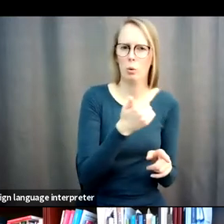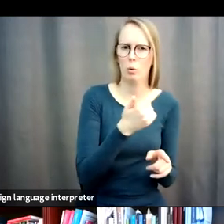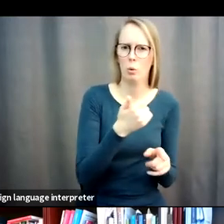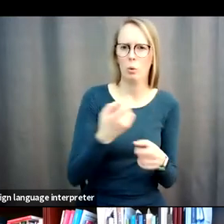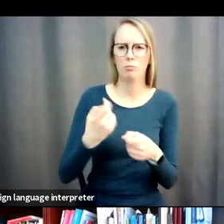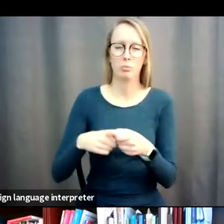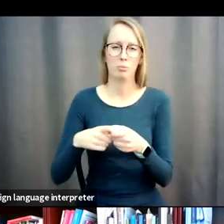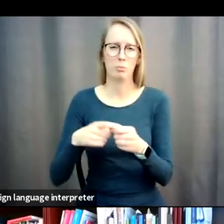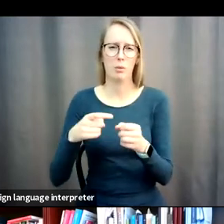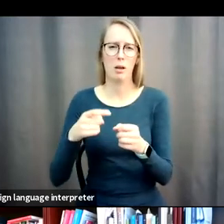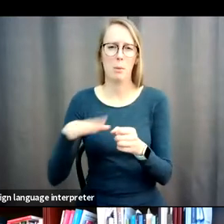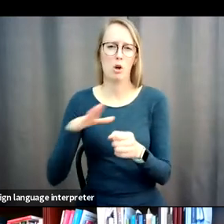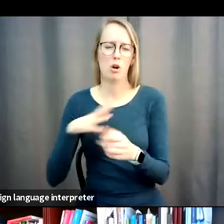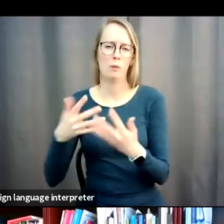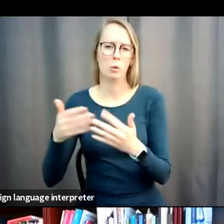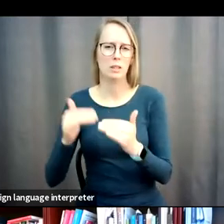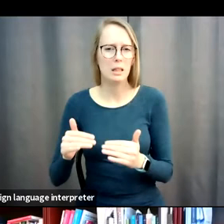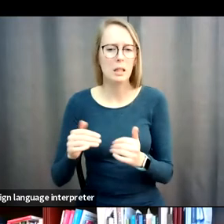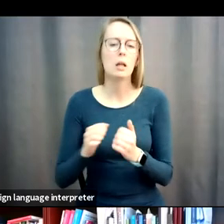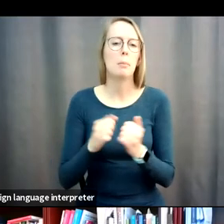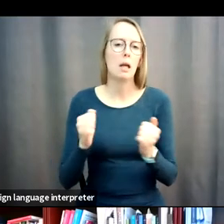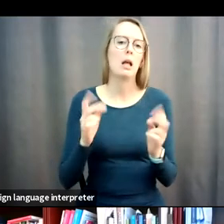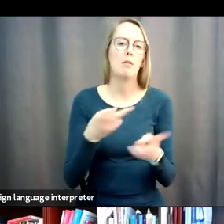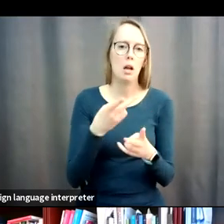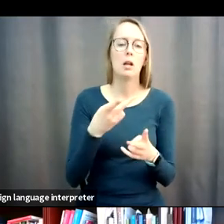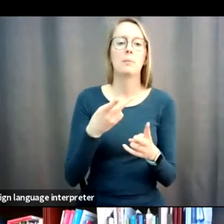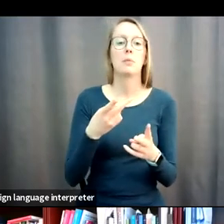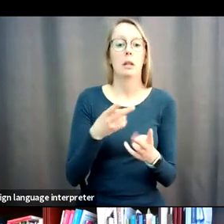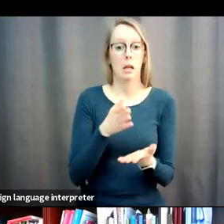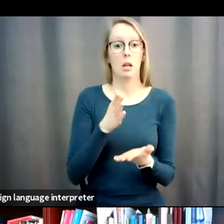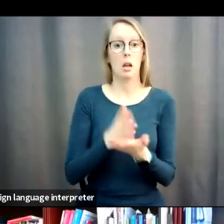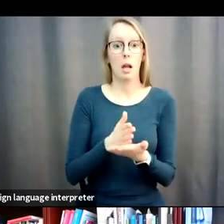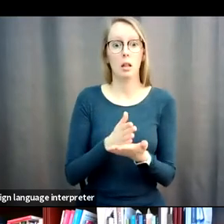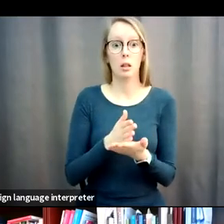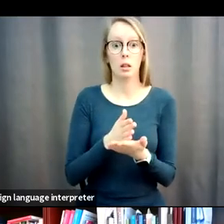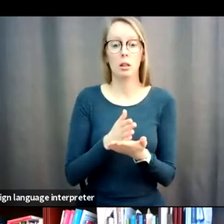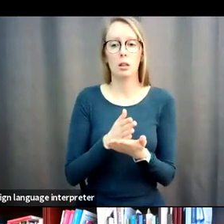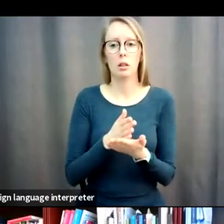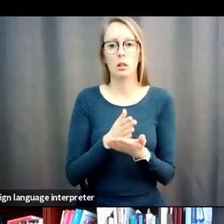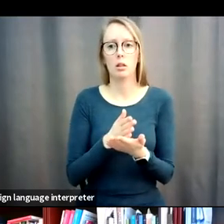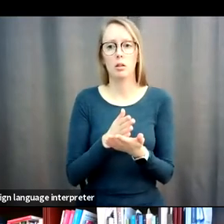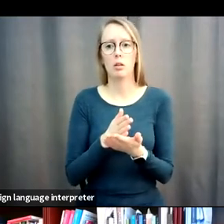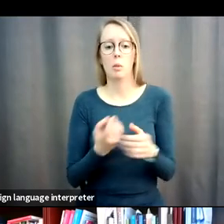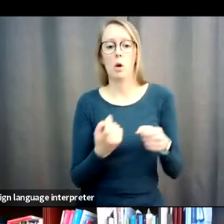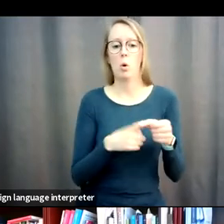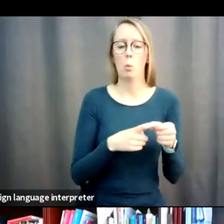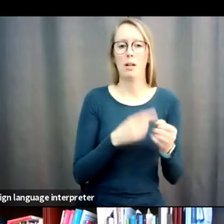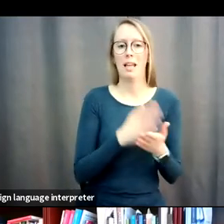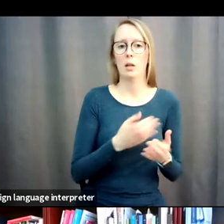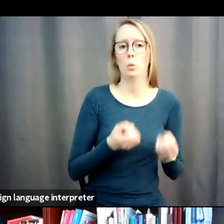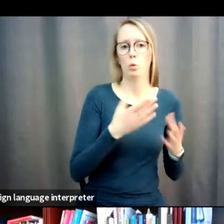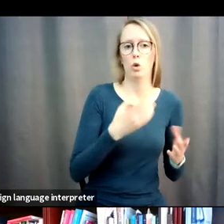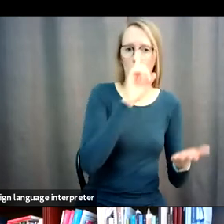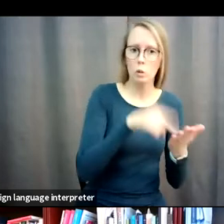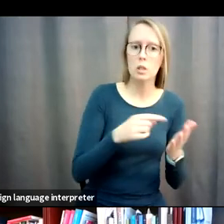with Disabilities. But anyway, it is a right that lies underneath the right to express views, because